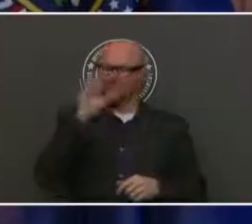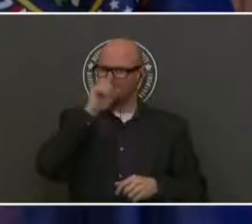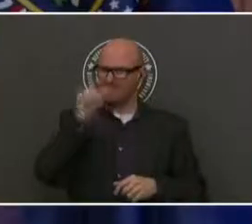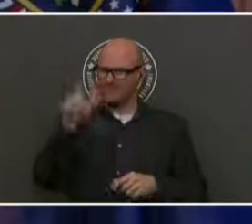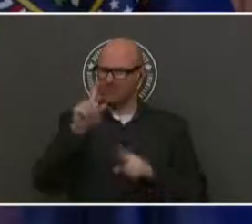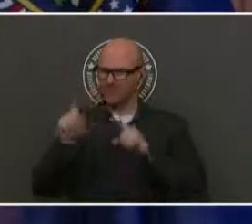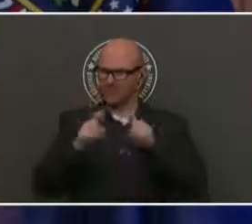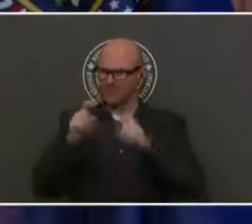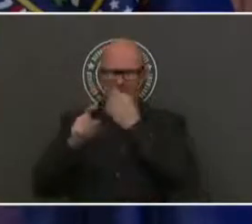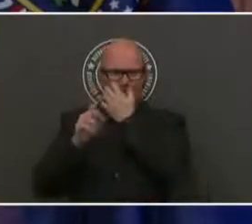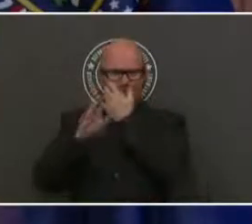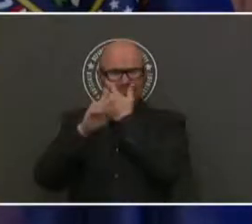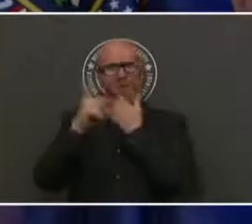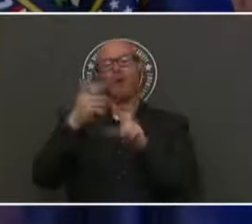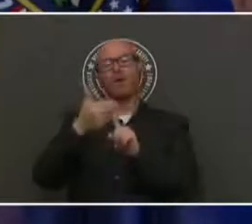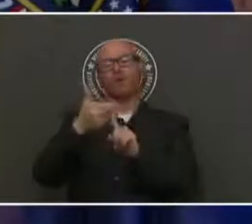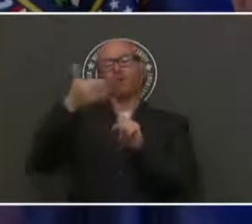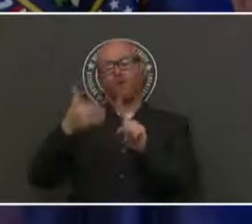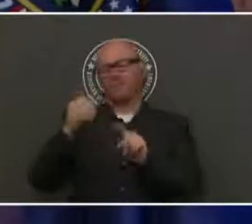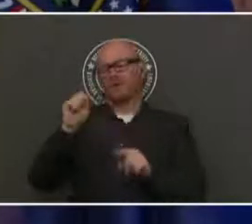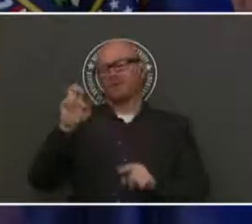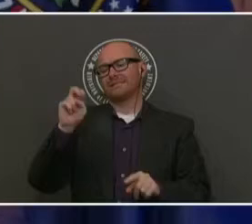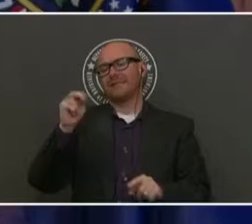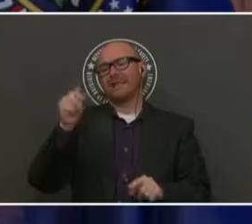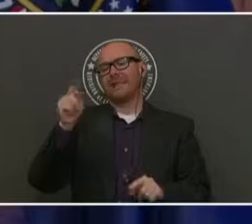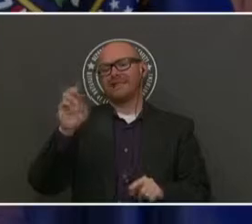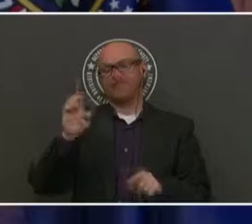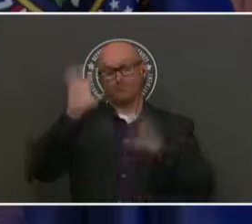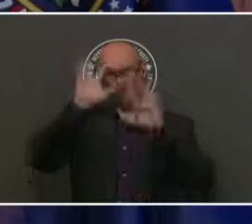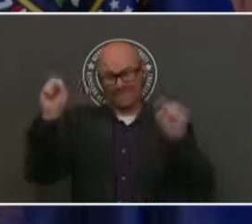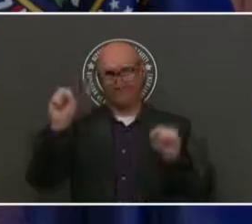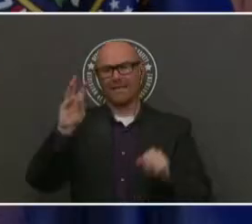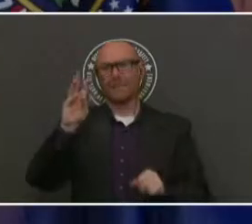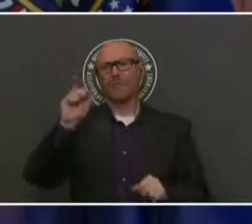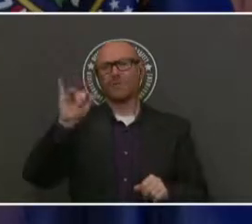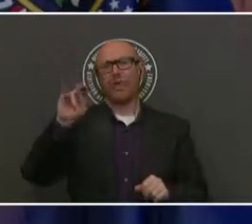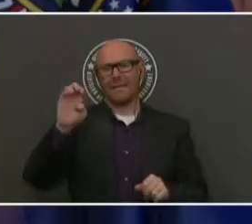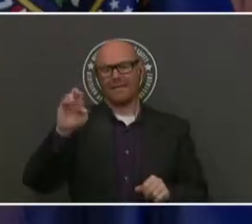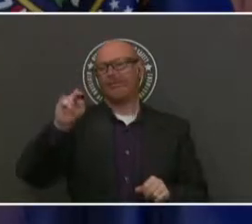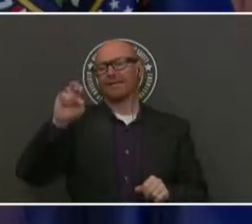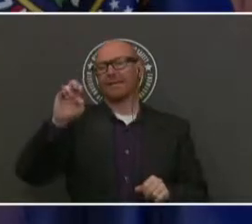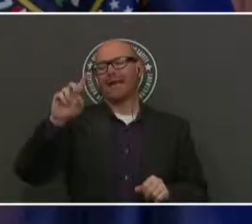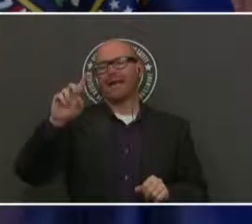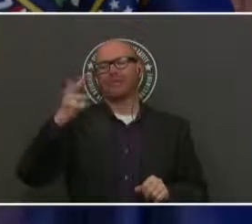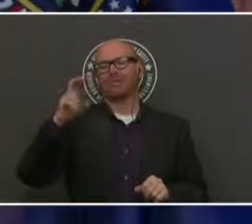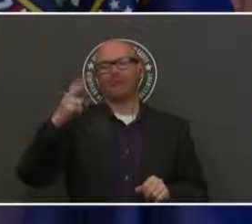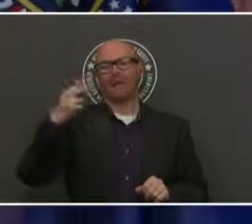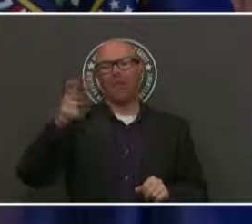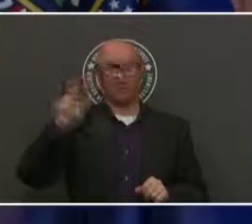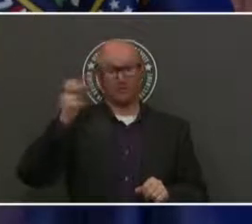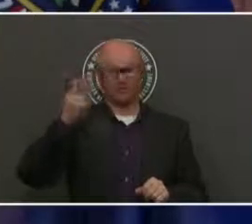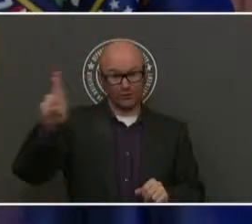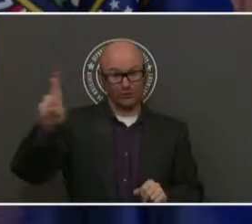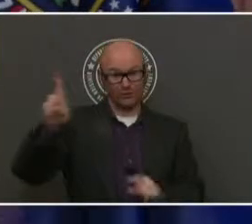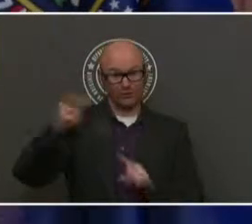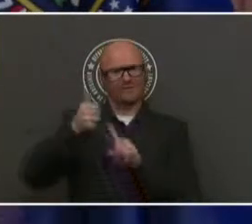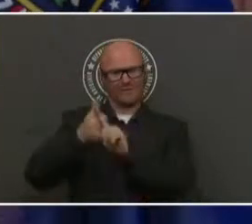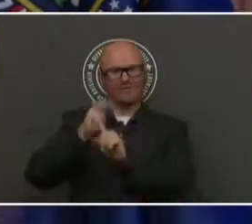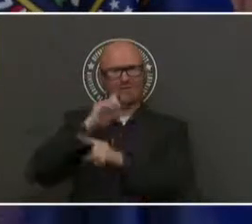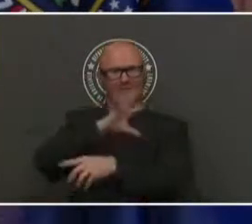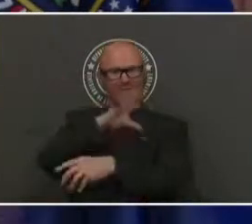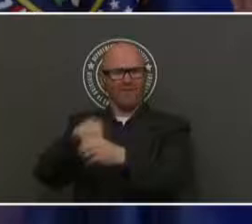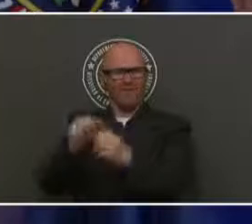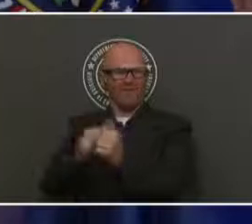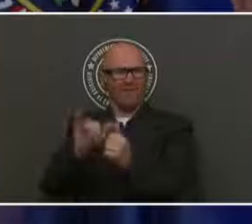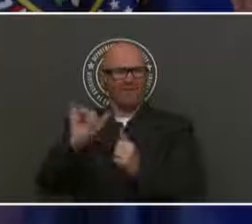excited to have former Senate President Wayne Niederhauser on board. This is such a tricky area, and there's so many different groups to